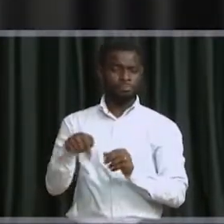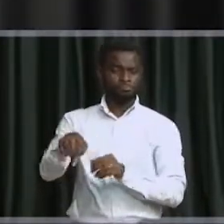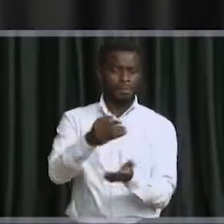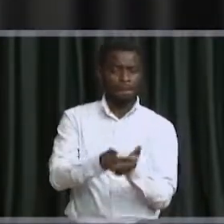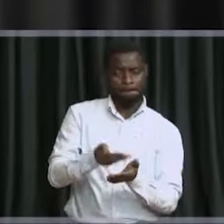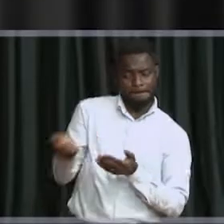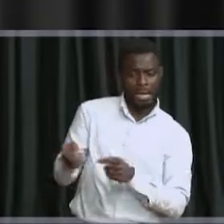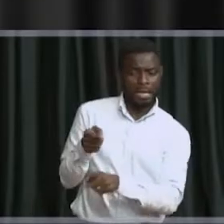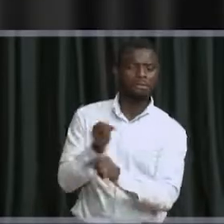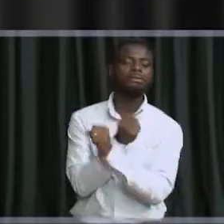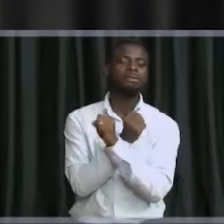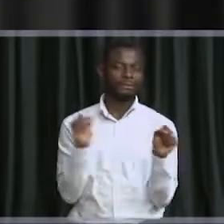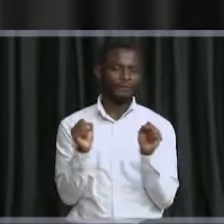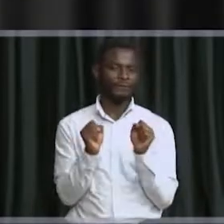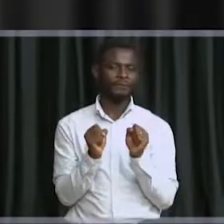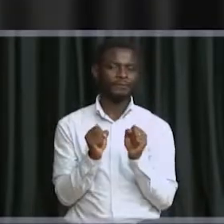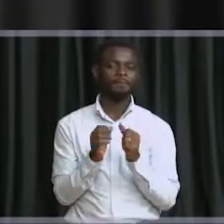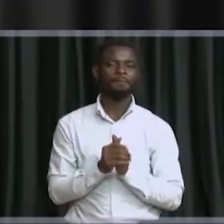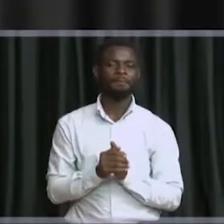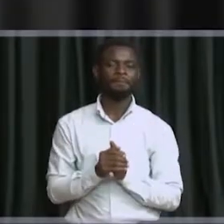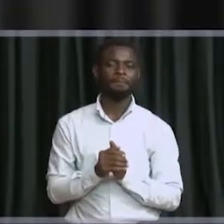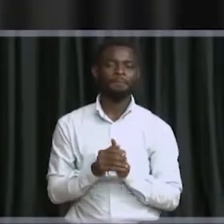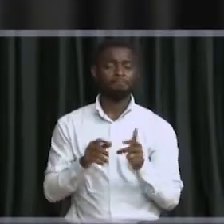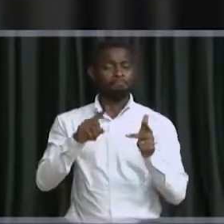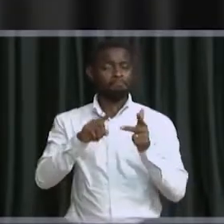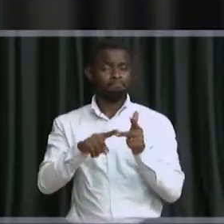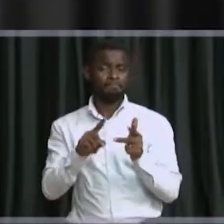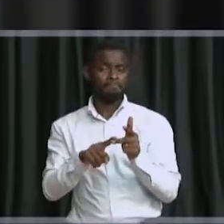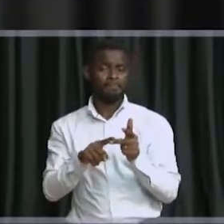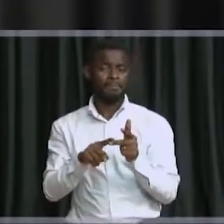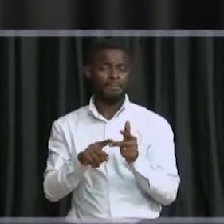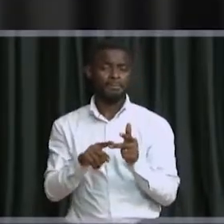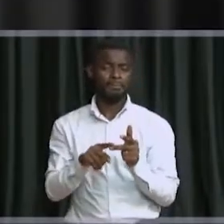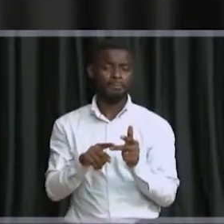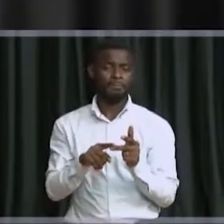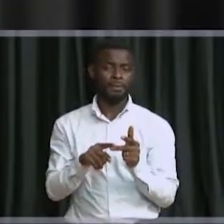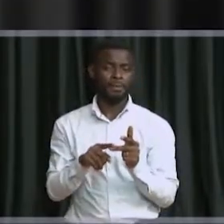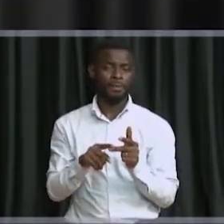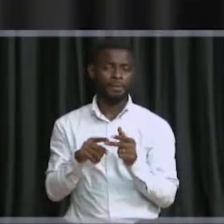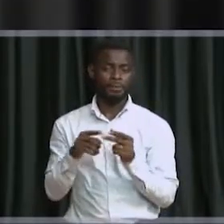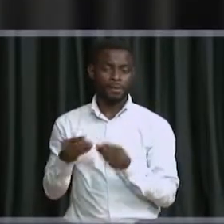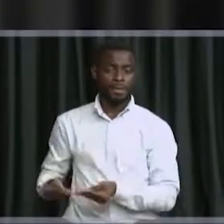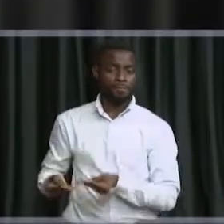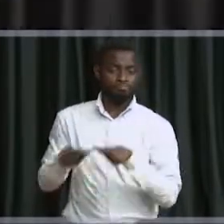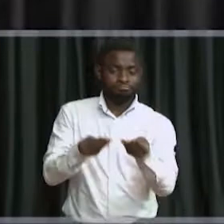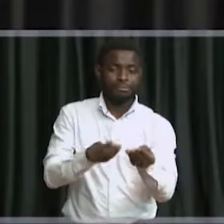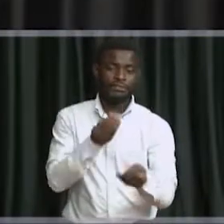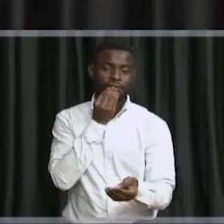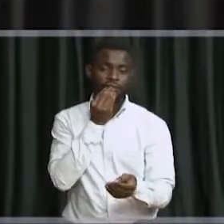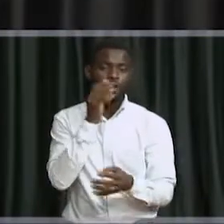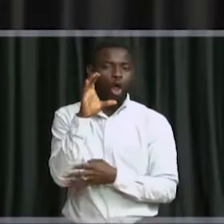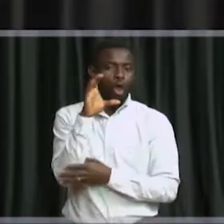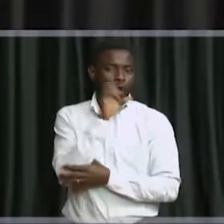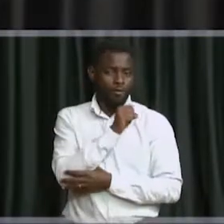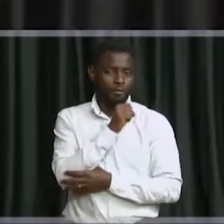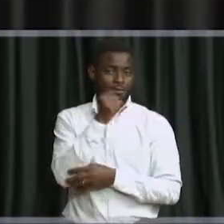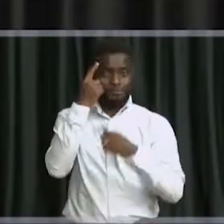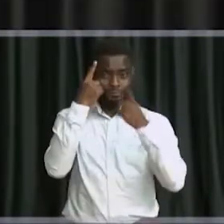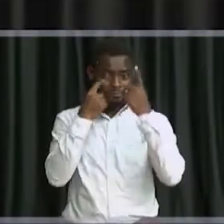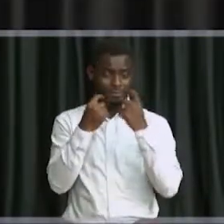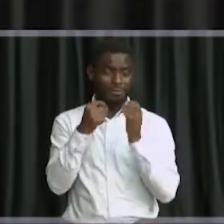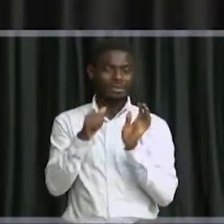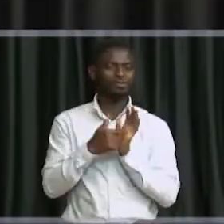haopi ha diya tosu mwen se e sa o shelo nsone se udi ediyaneno bako mwa mwa abbra e shi ye ibe chile se